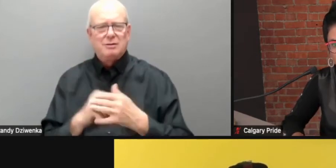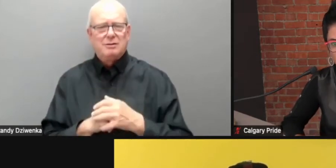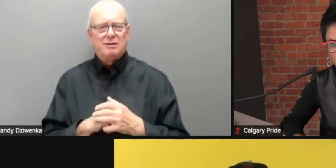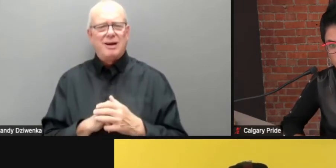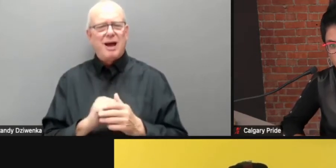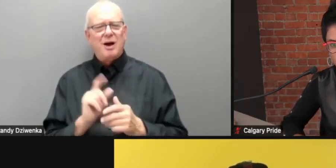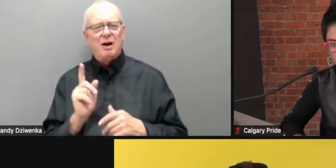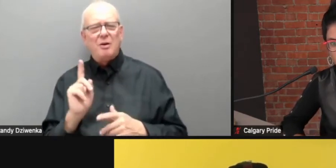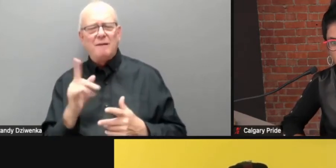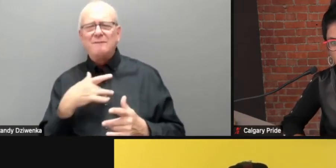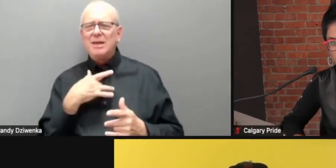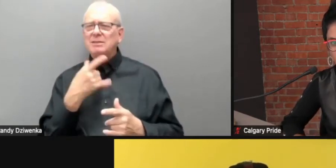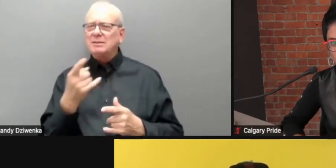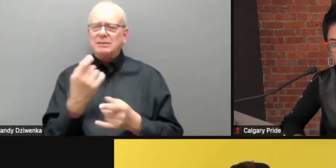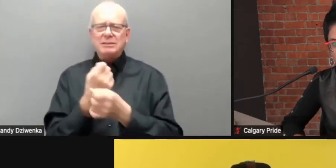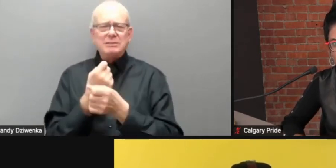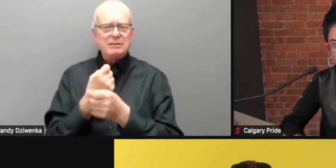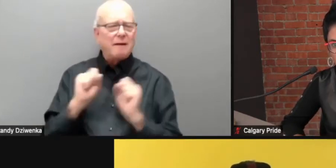supported?